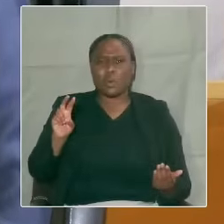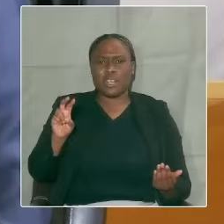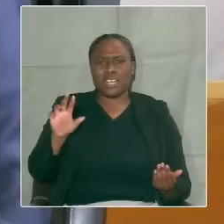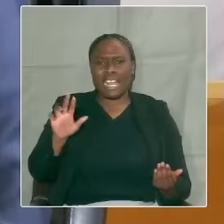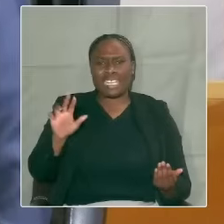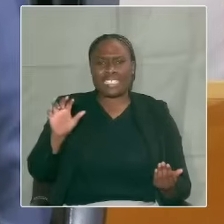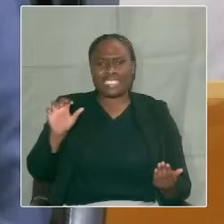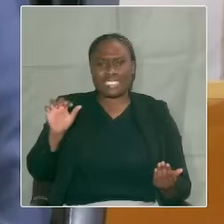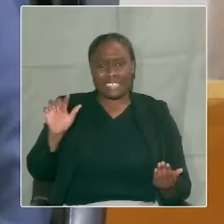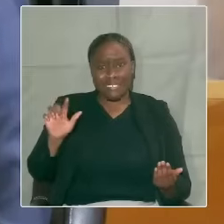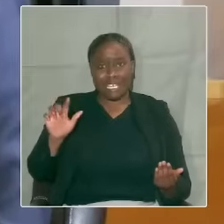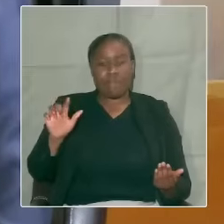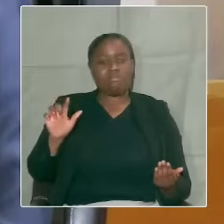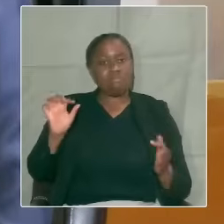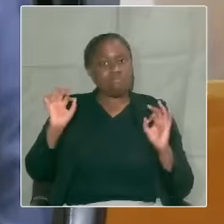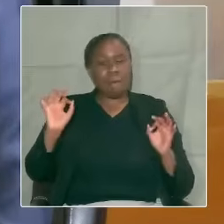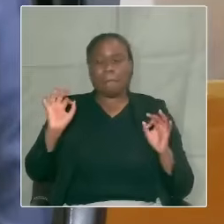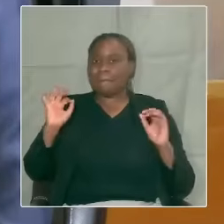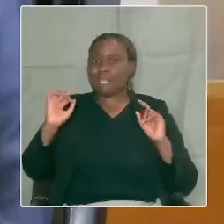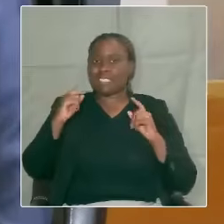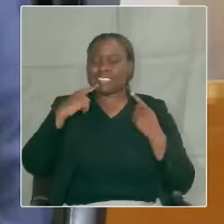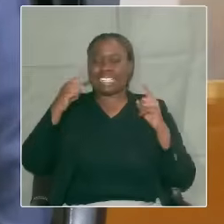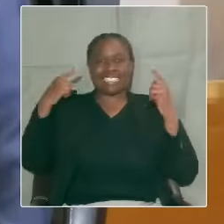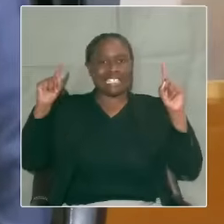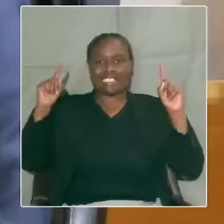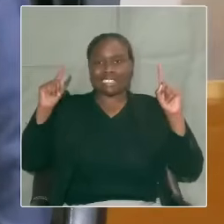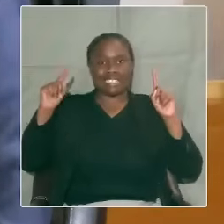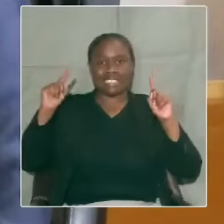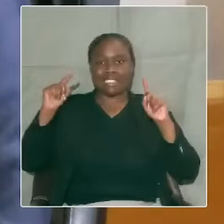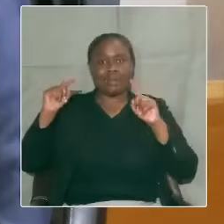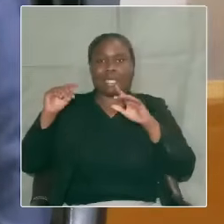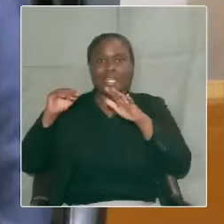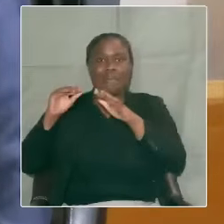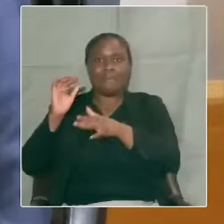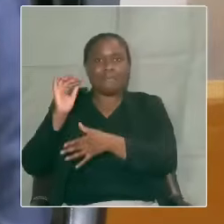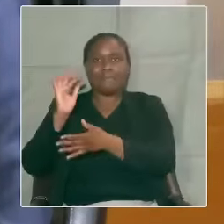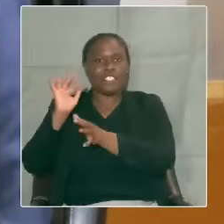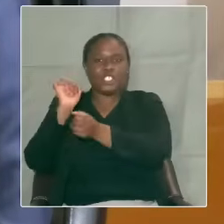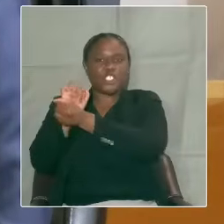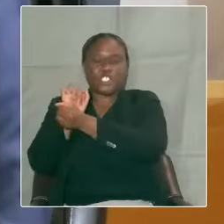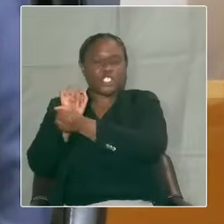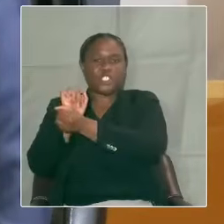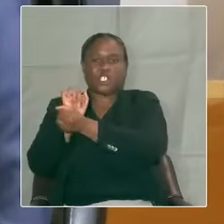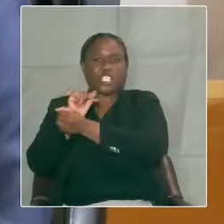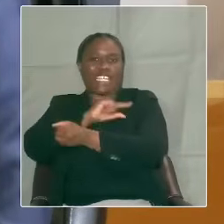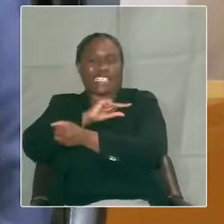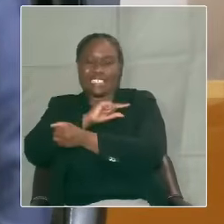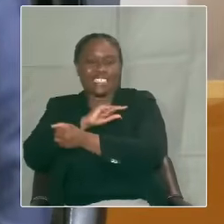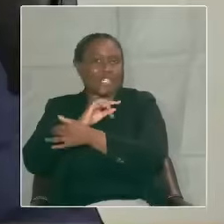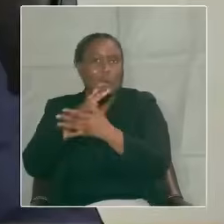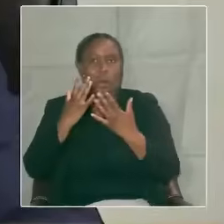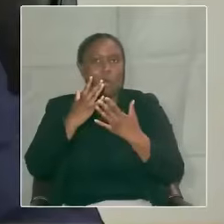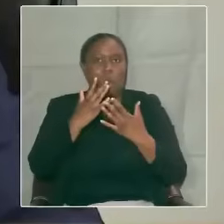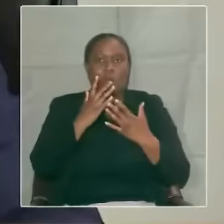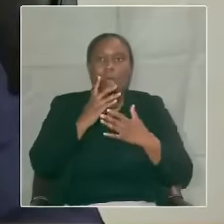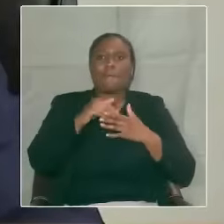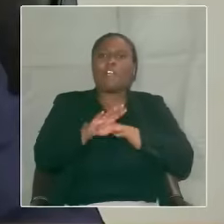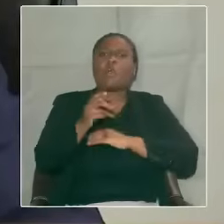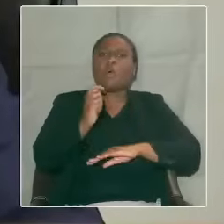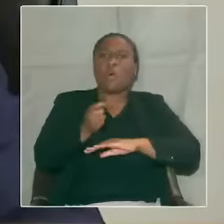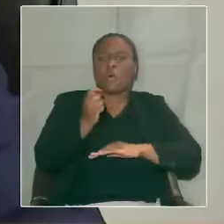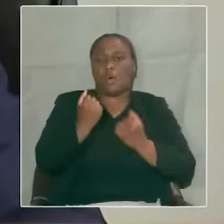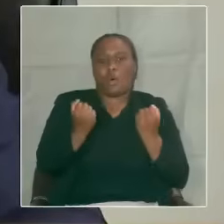297 were finalized. That's at 84.7. Can you please just explain how exactly